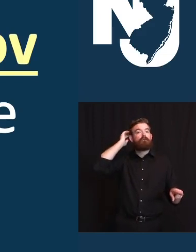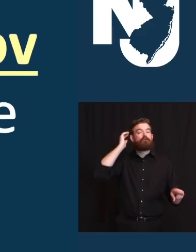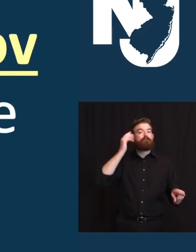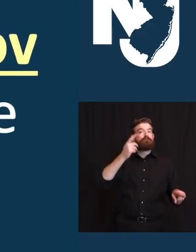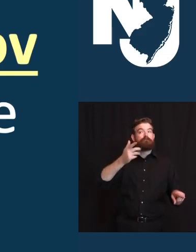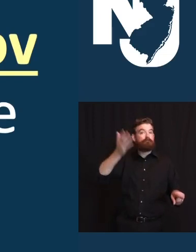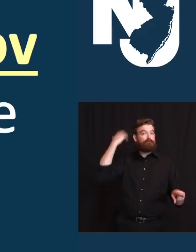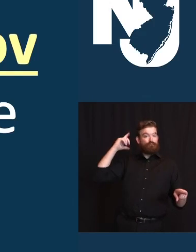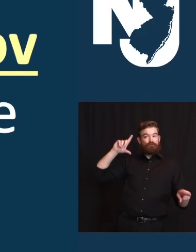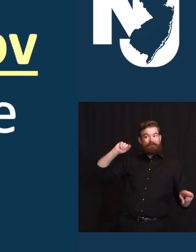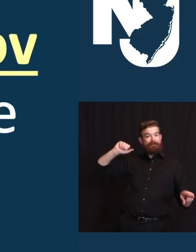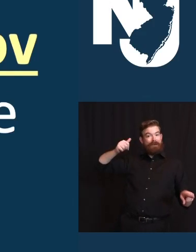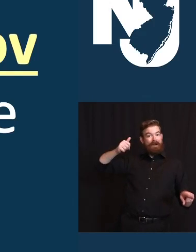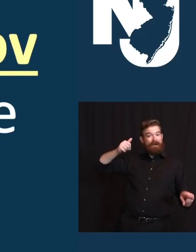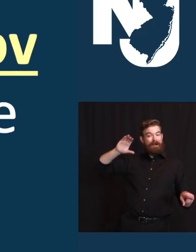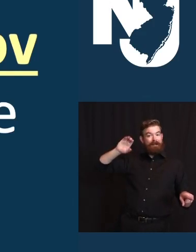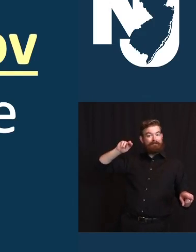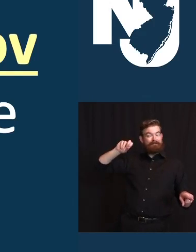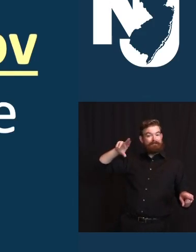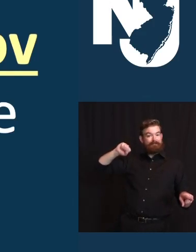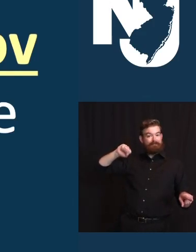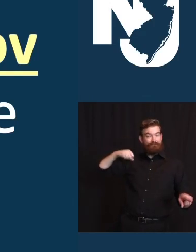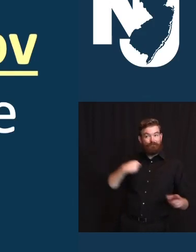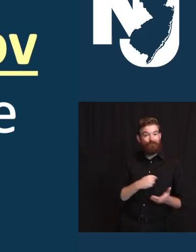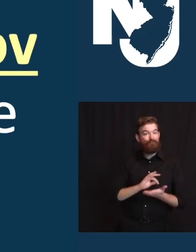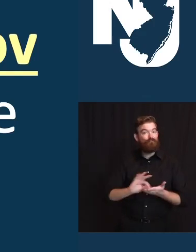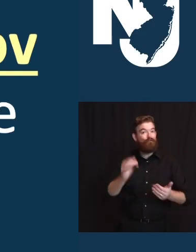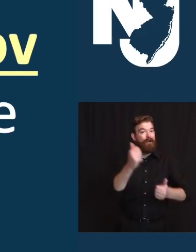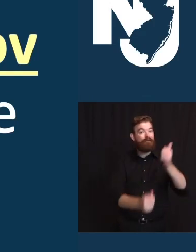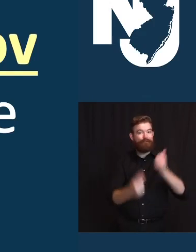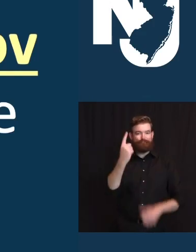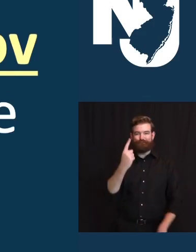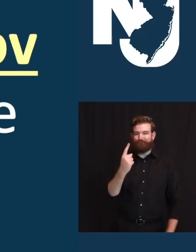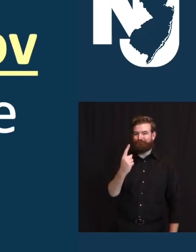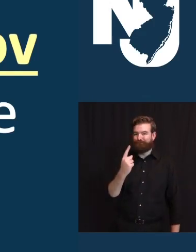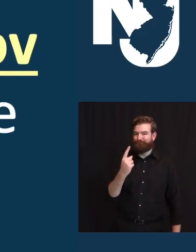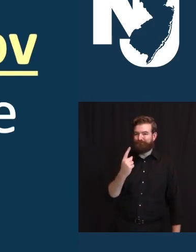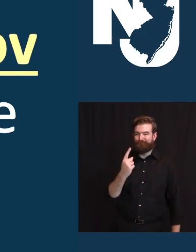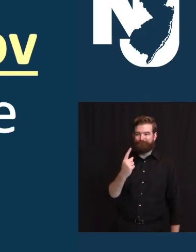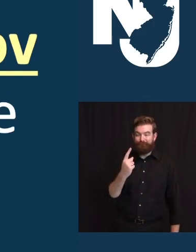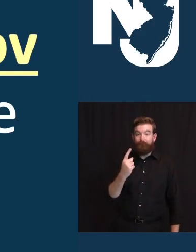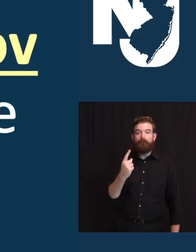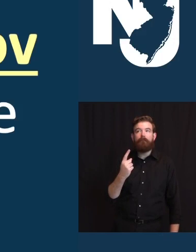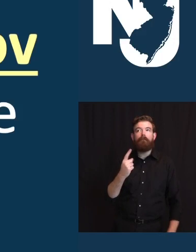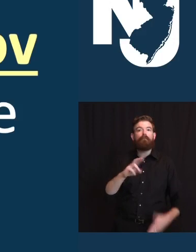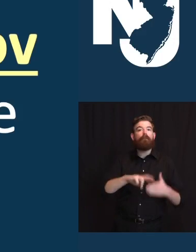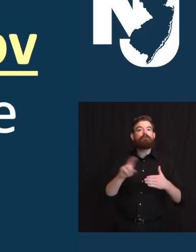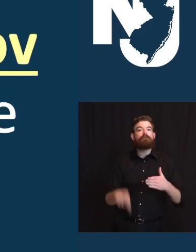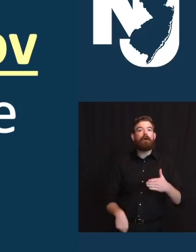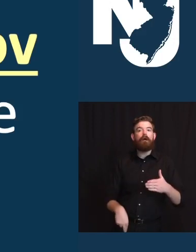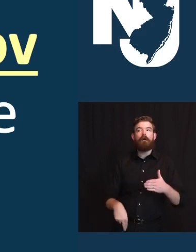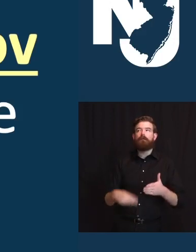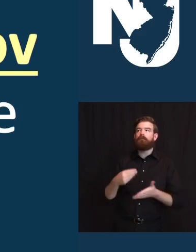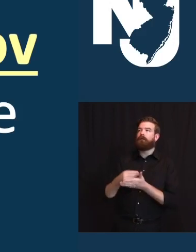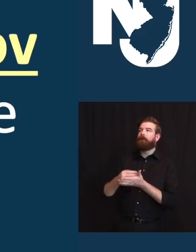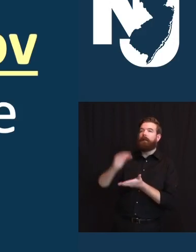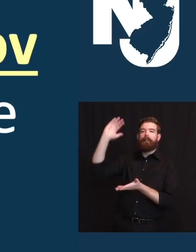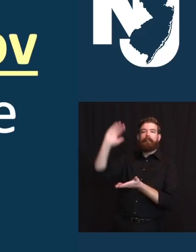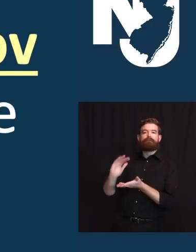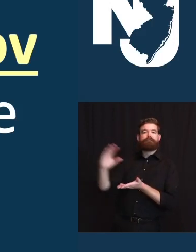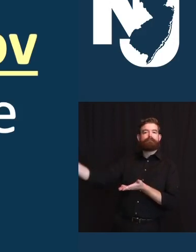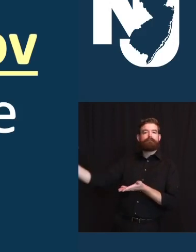literally, of dollars in federal aid. Now, on top of our always growing self-response rate, which is